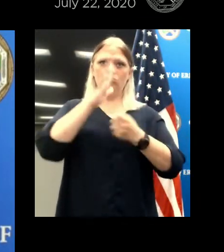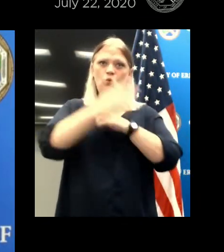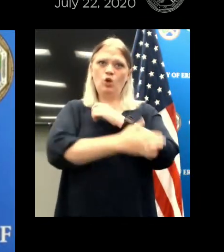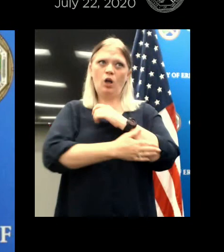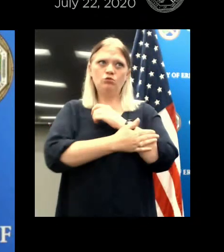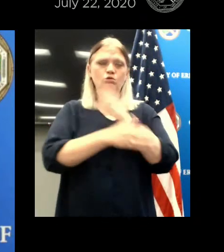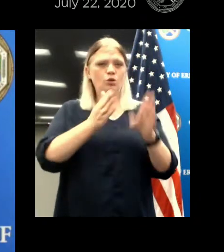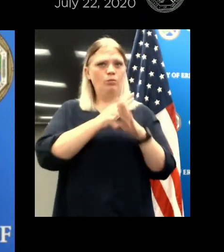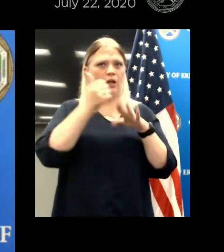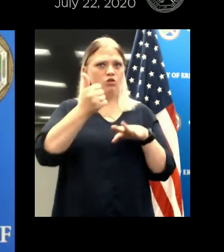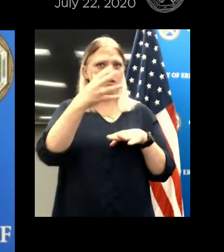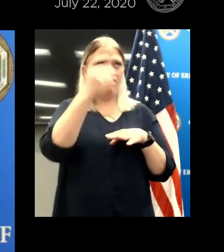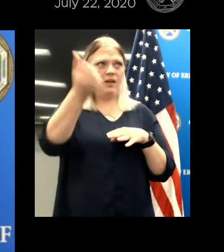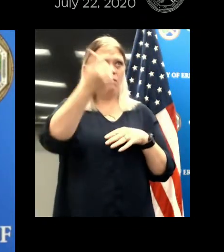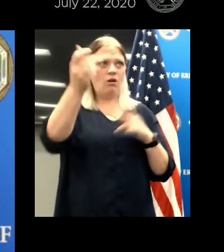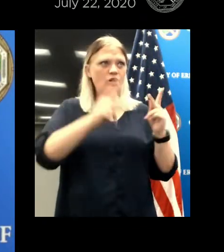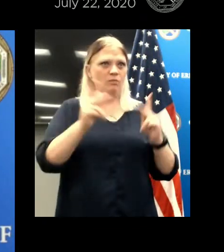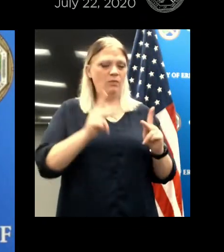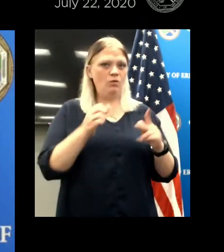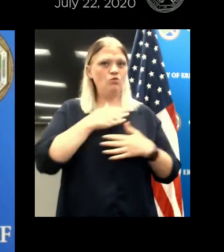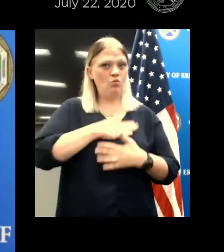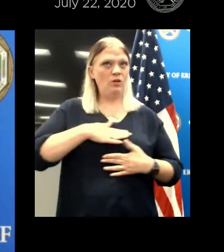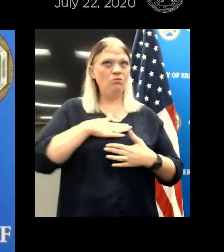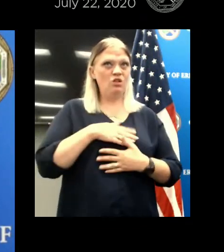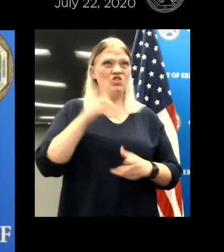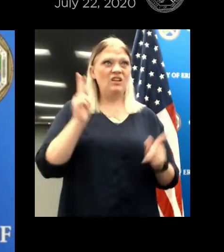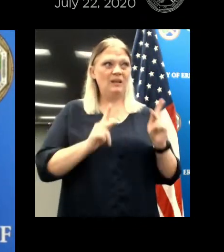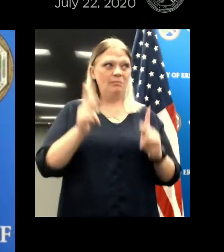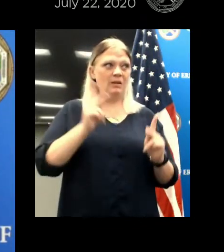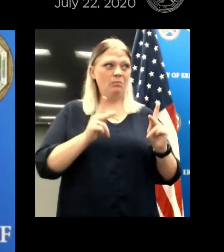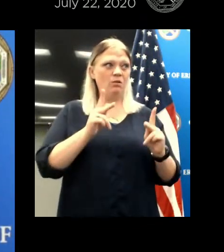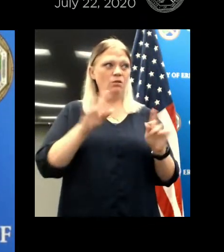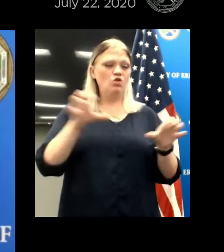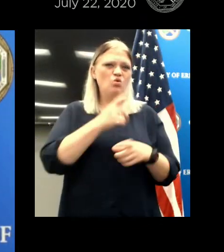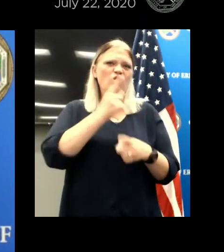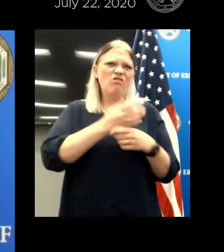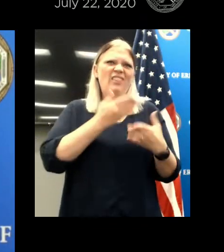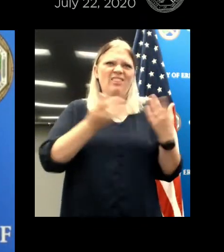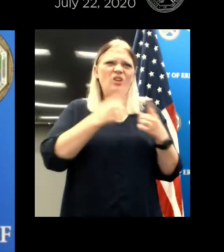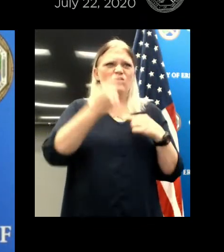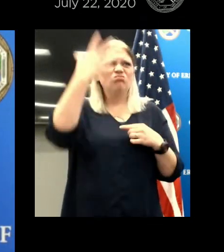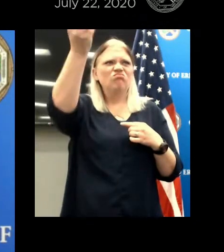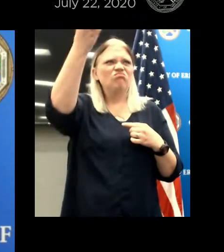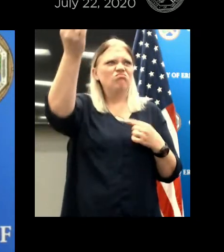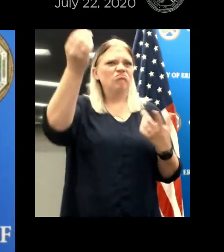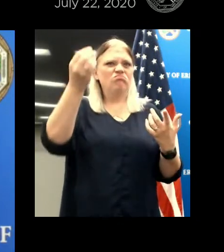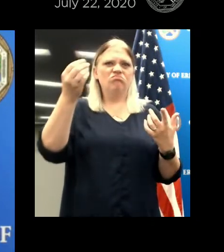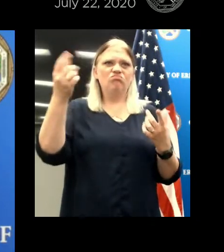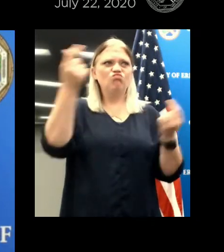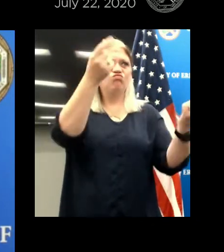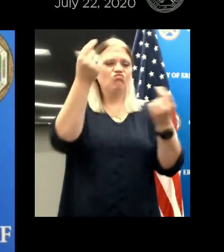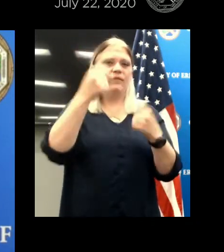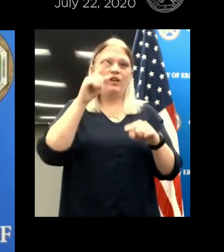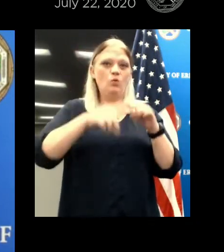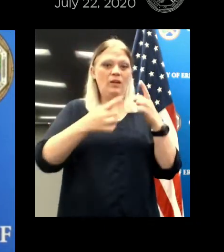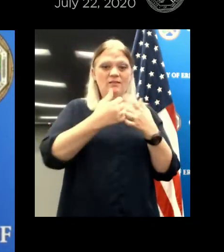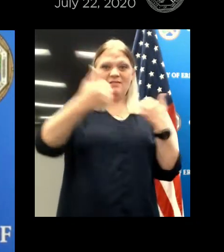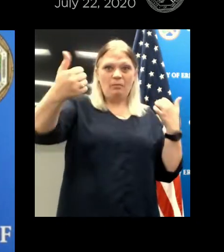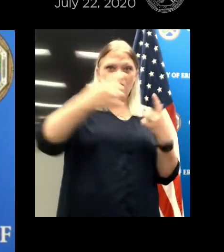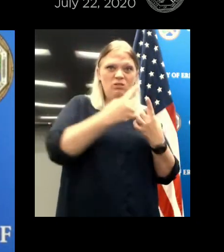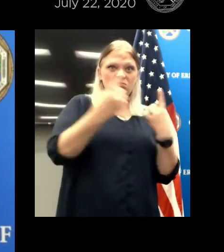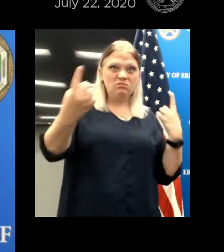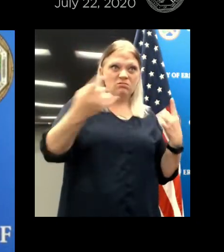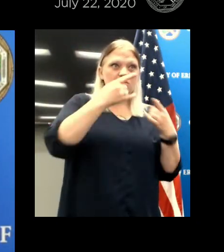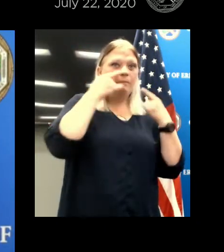and you're protecting others. So we appreciate that people do the right thing when you're out in public and you cannot otherwise socially distant. Wear a mask.